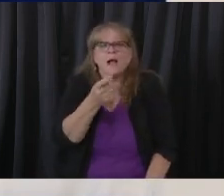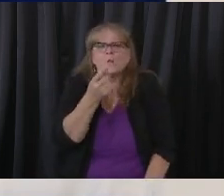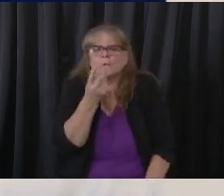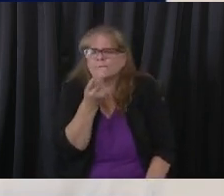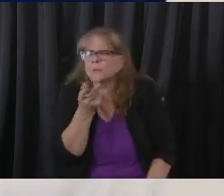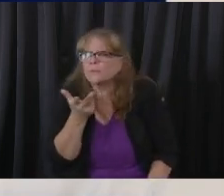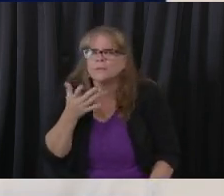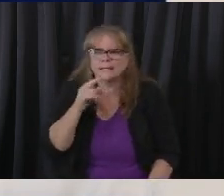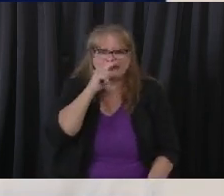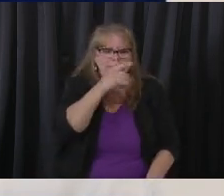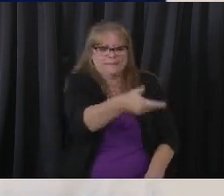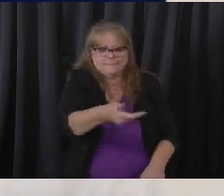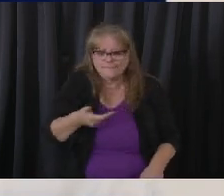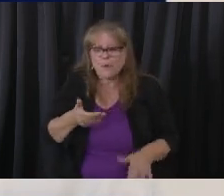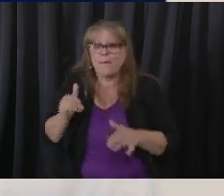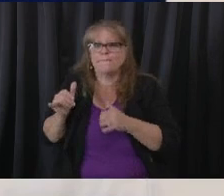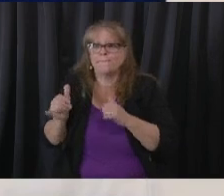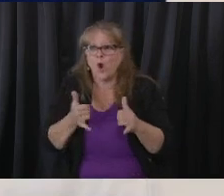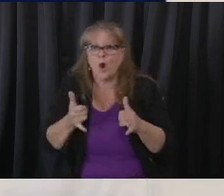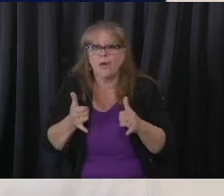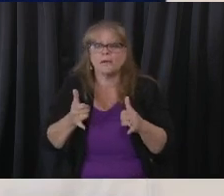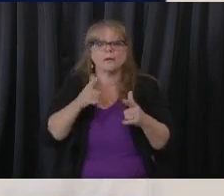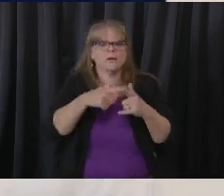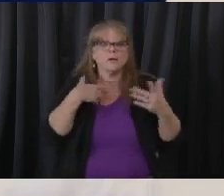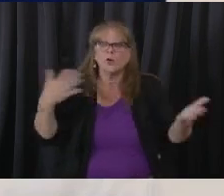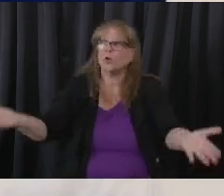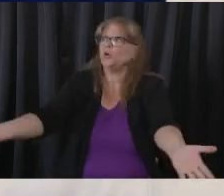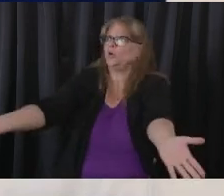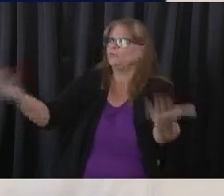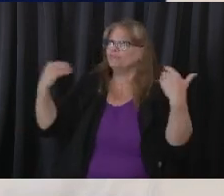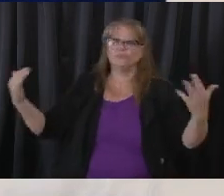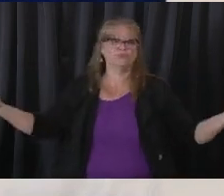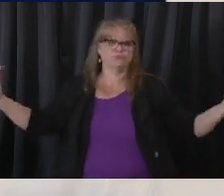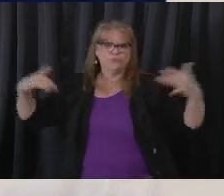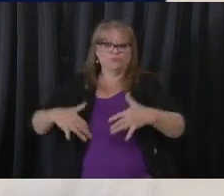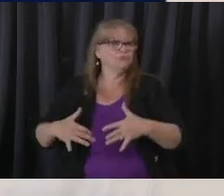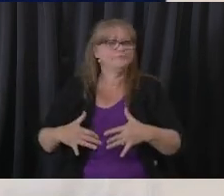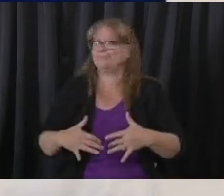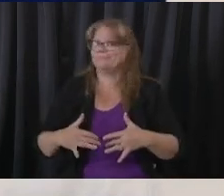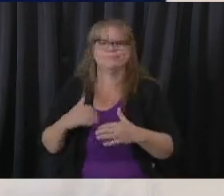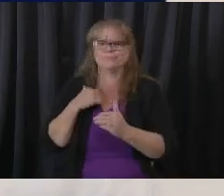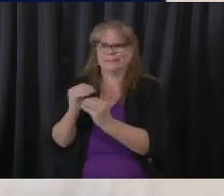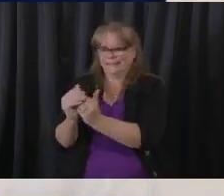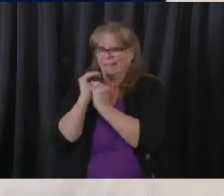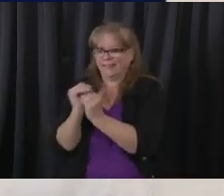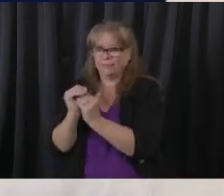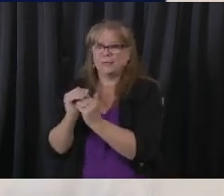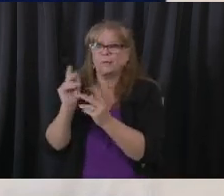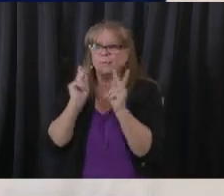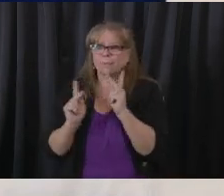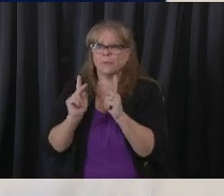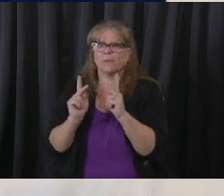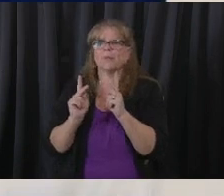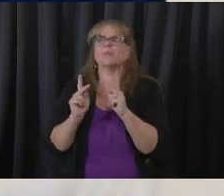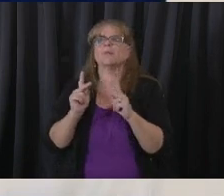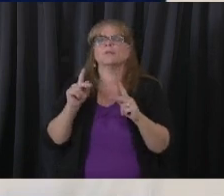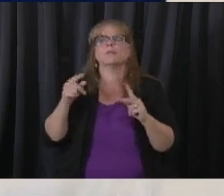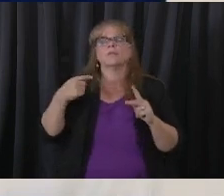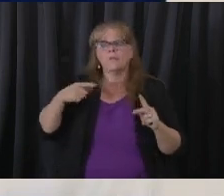under 10 people outside. Kids wore masks. And so we designed activities around that. I got a couple rolls of wheat back